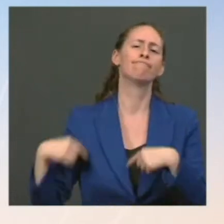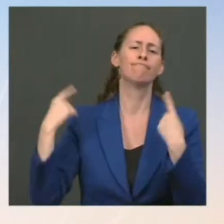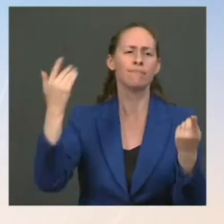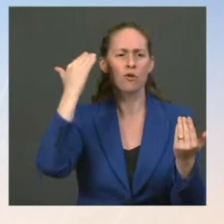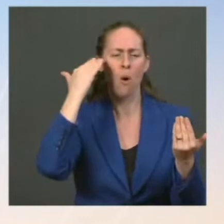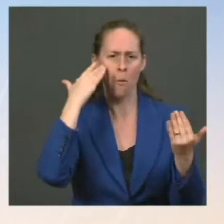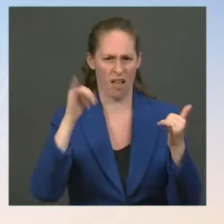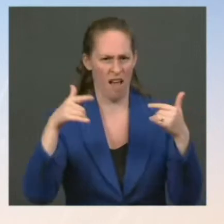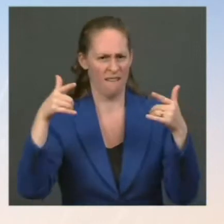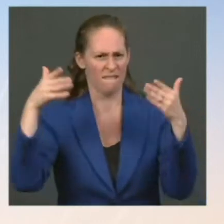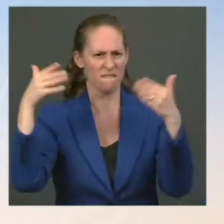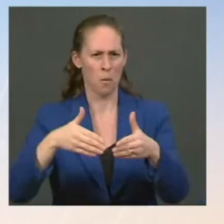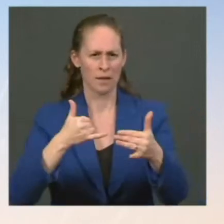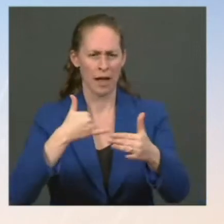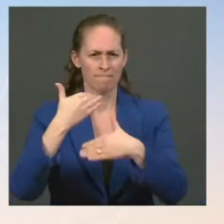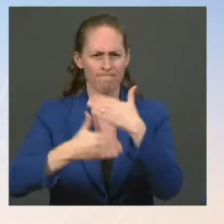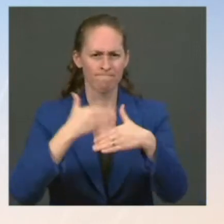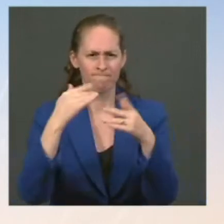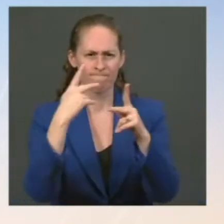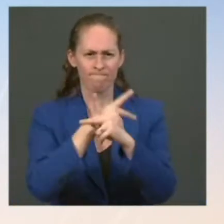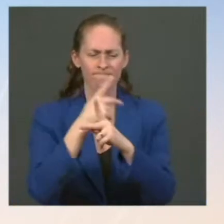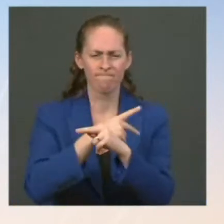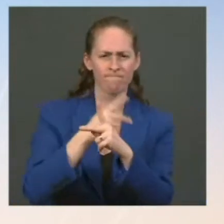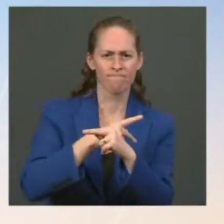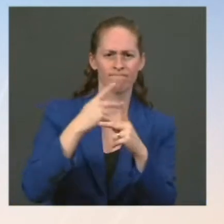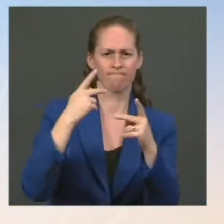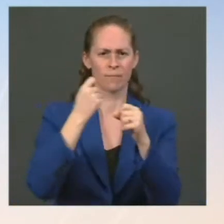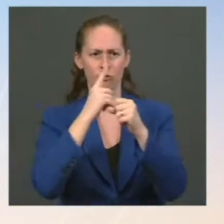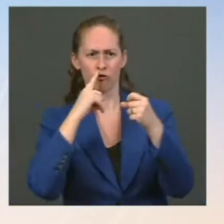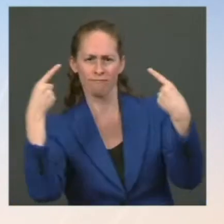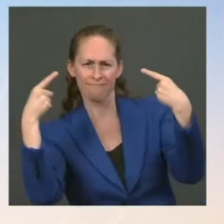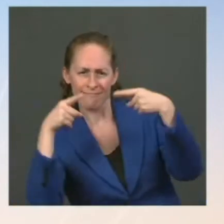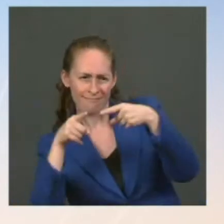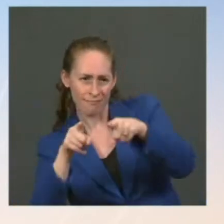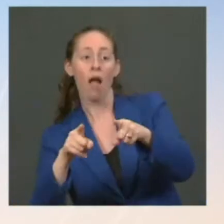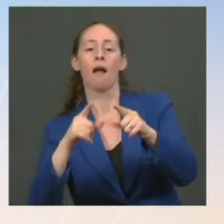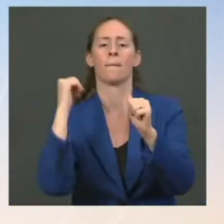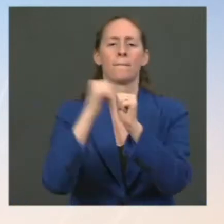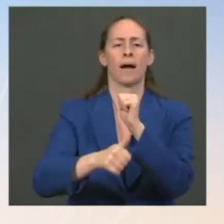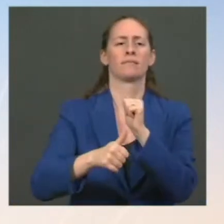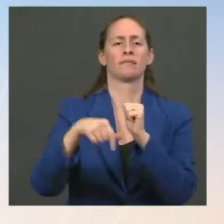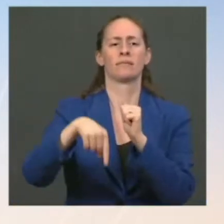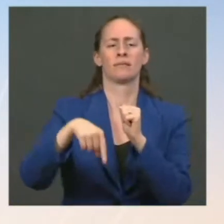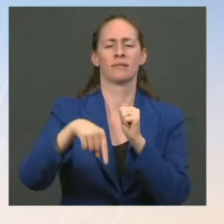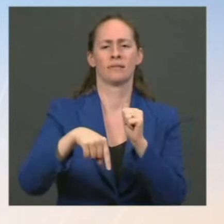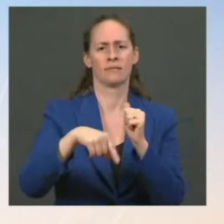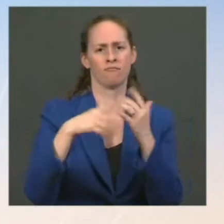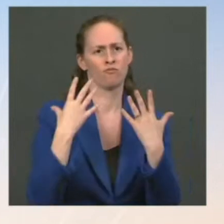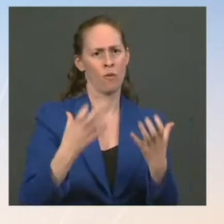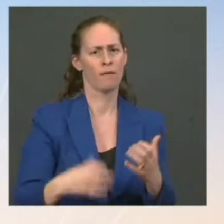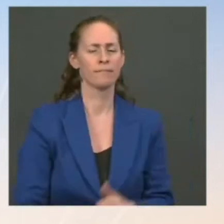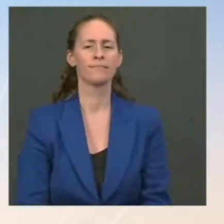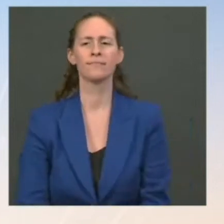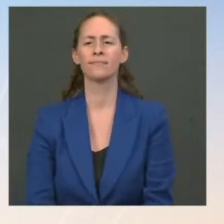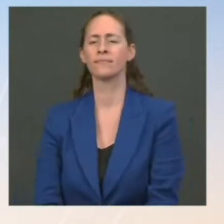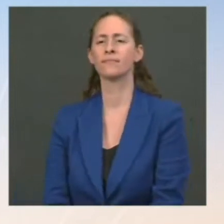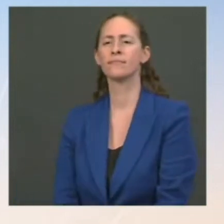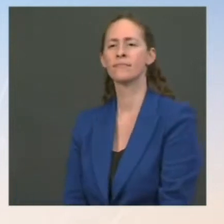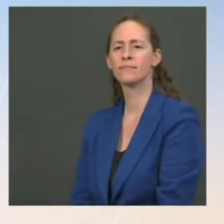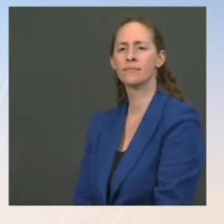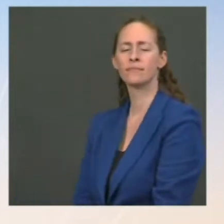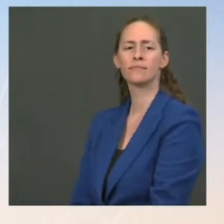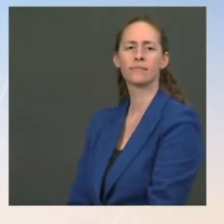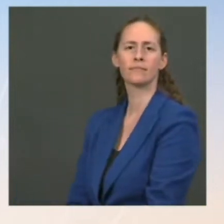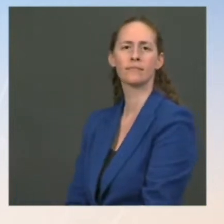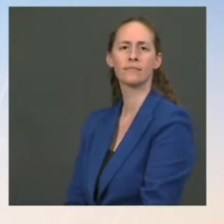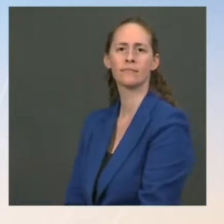is working in lockstep with leadership to move the agenda forward and get it over the finish line. And just one question on the President's booster and this display you have